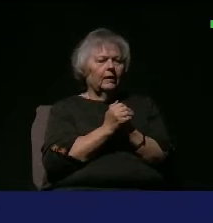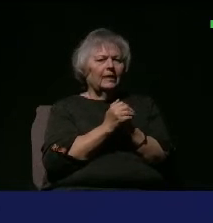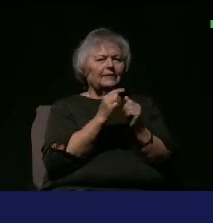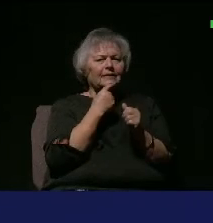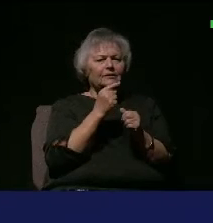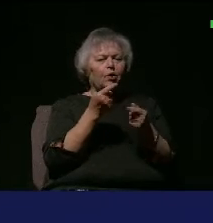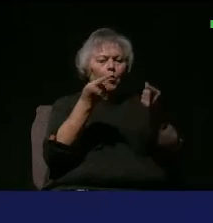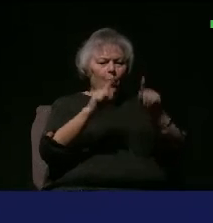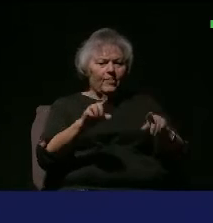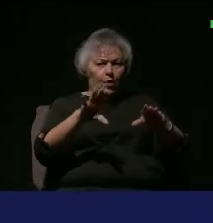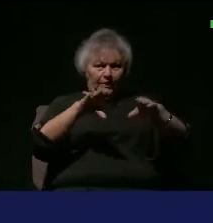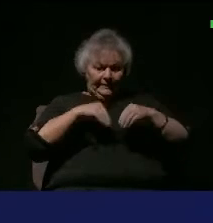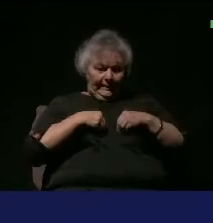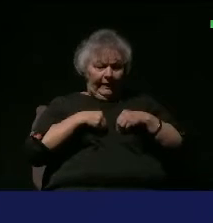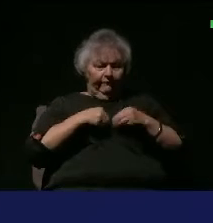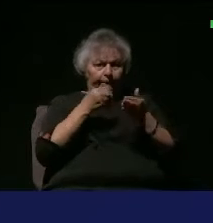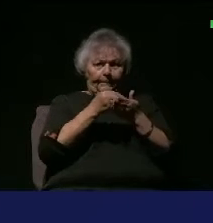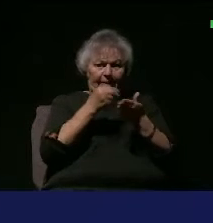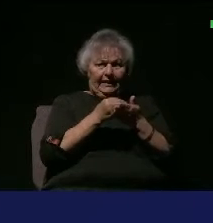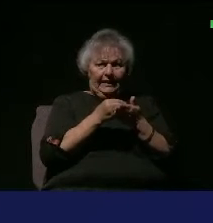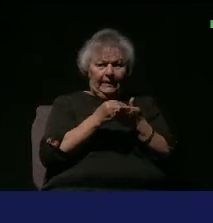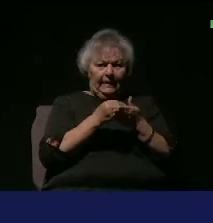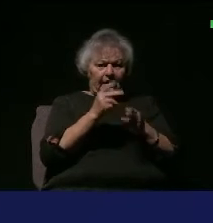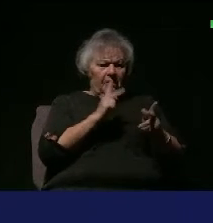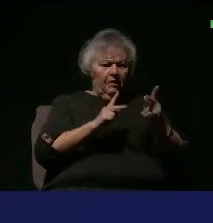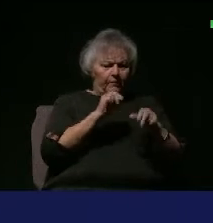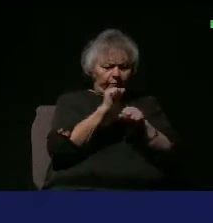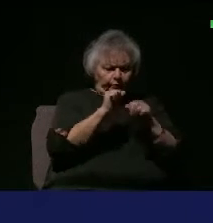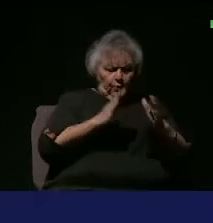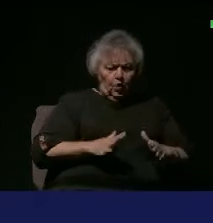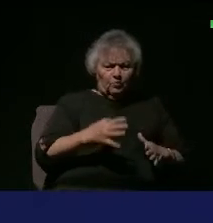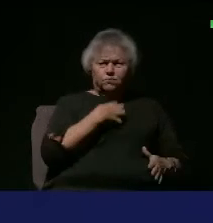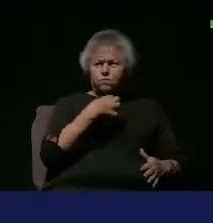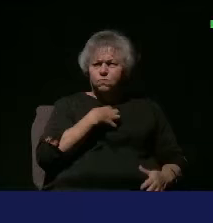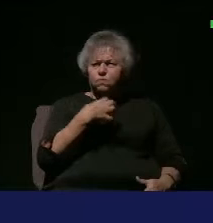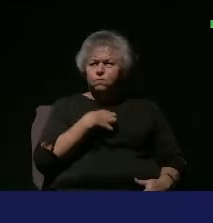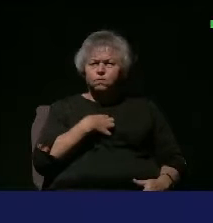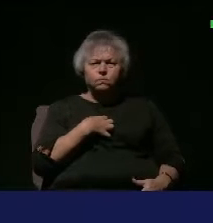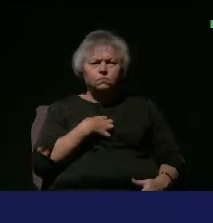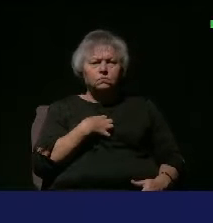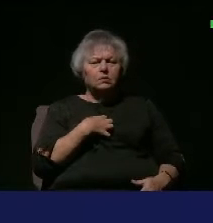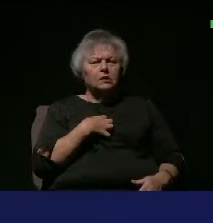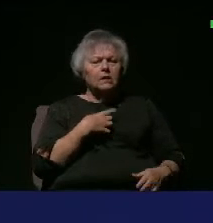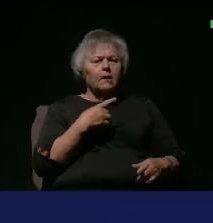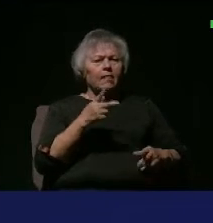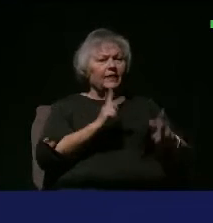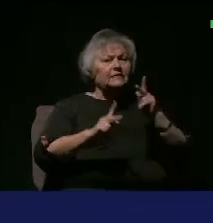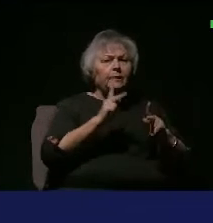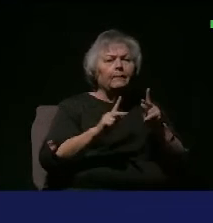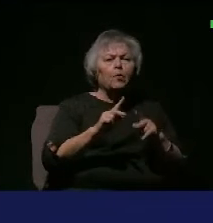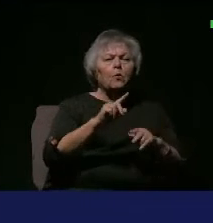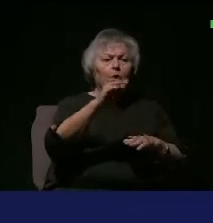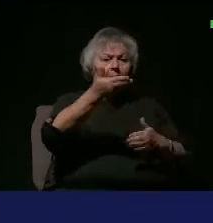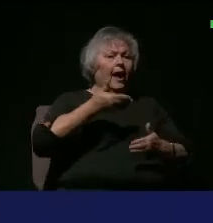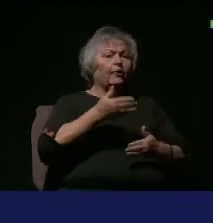it, they grumbled at the landowner. Now, these are the people who were hired first that are now getting their denarius. They've seen what everybody else